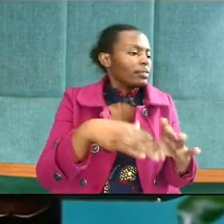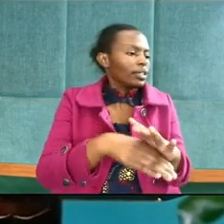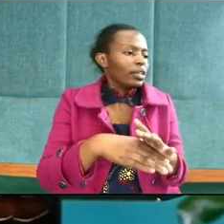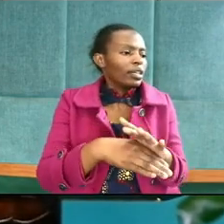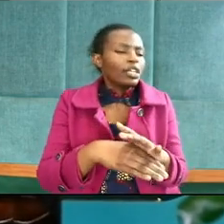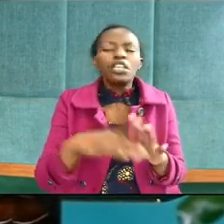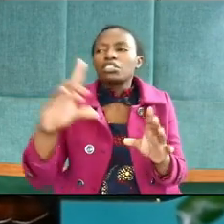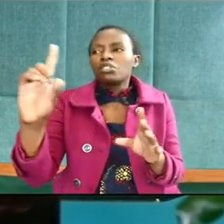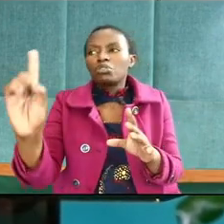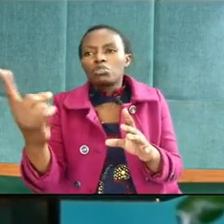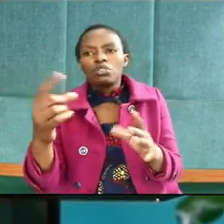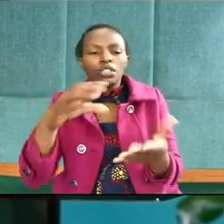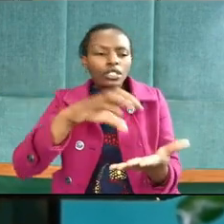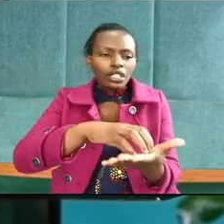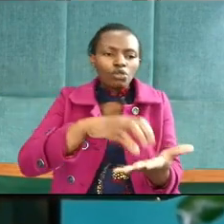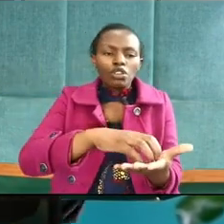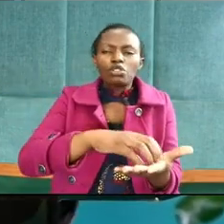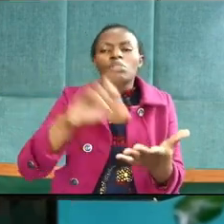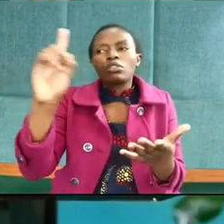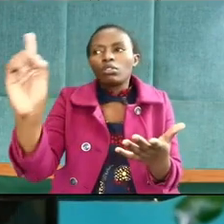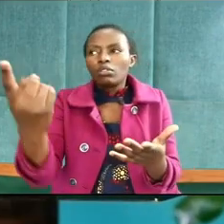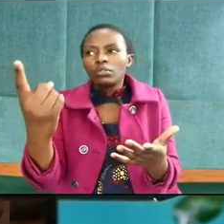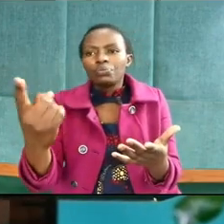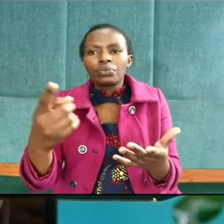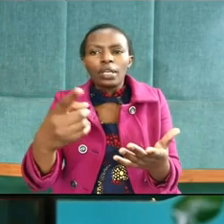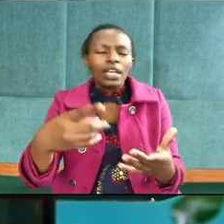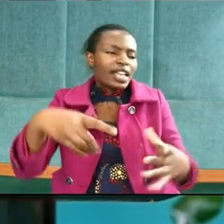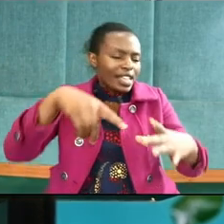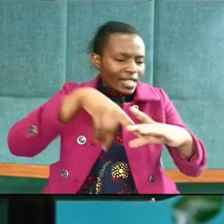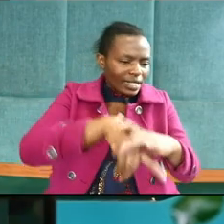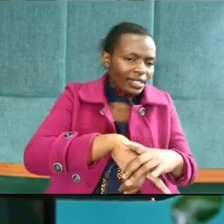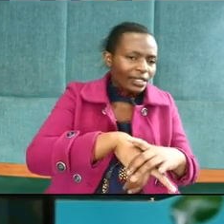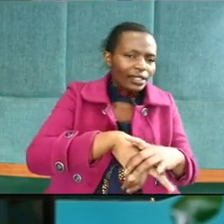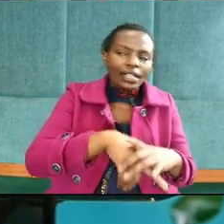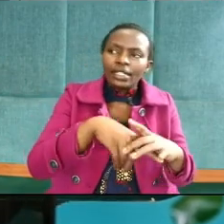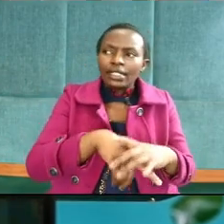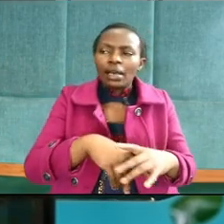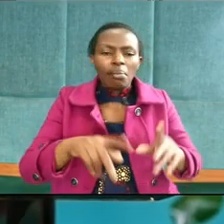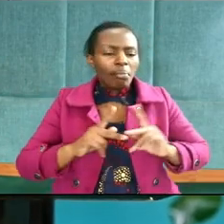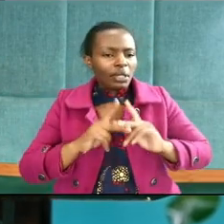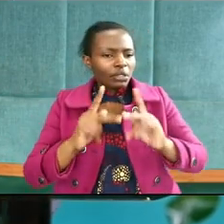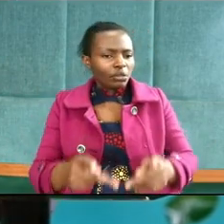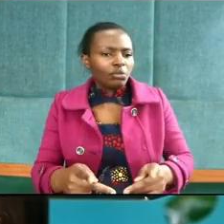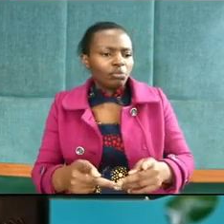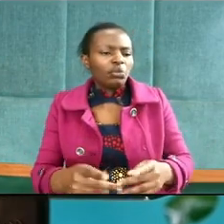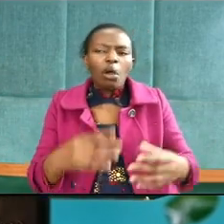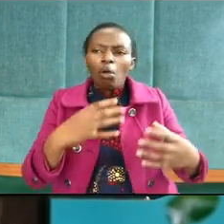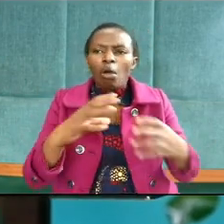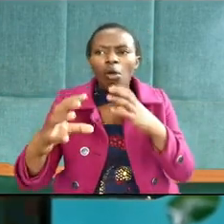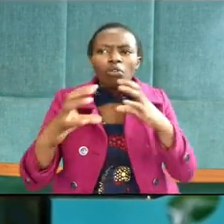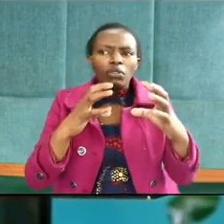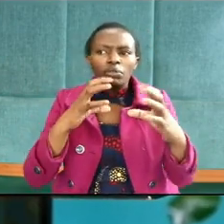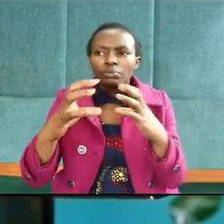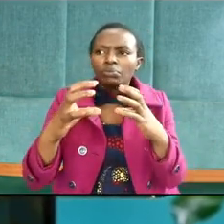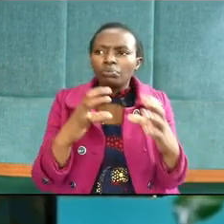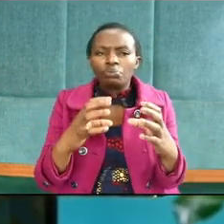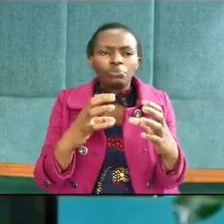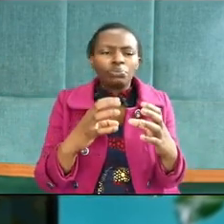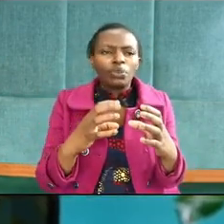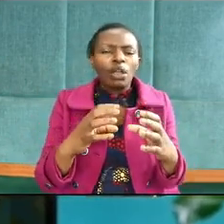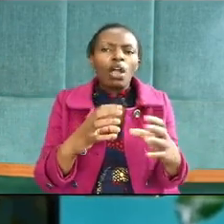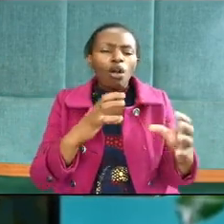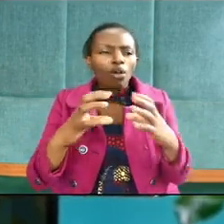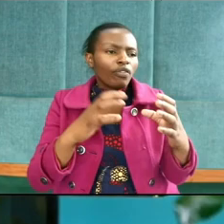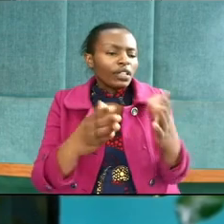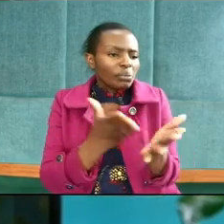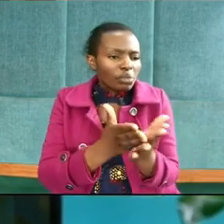situational loneliness, there is interpersonal conflict. Conflict between husband and wife. In